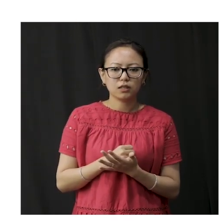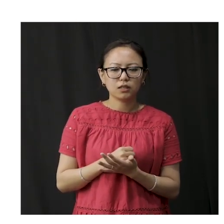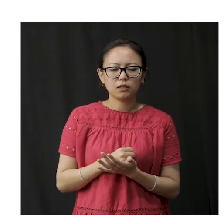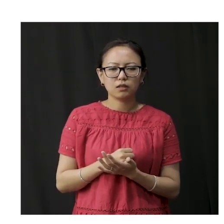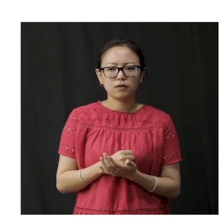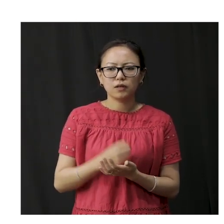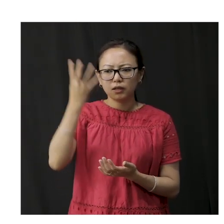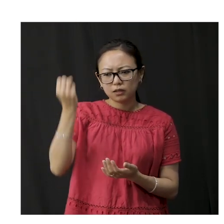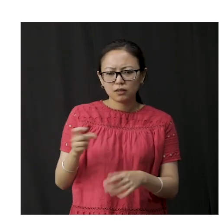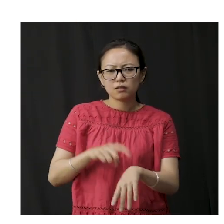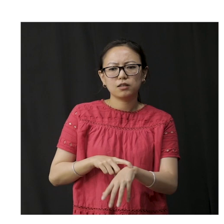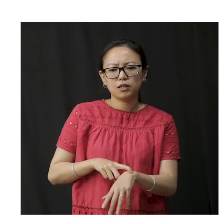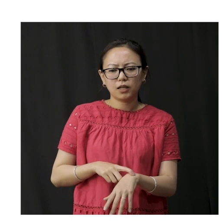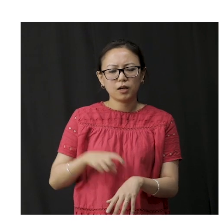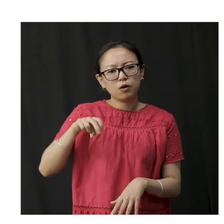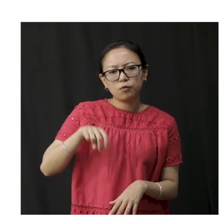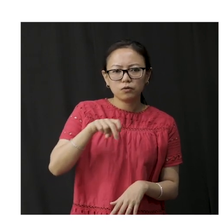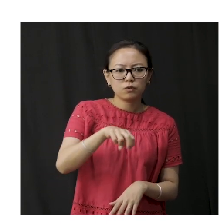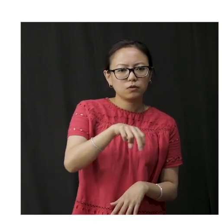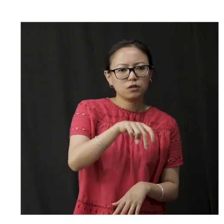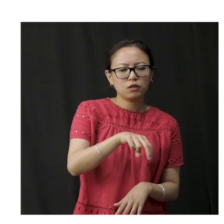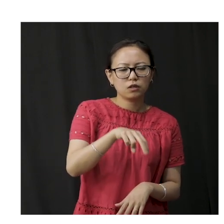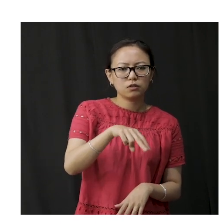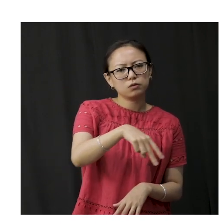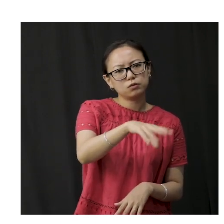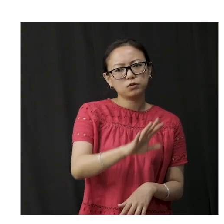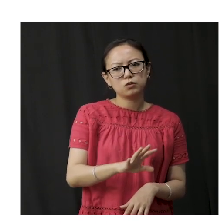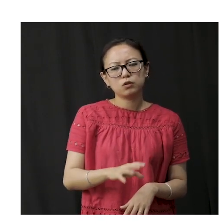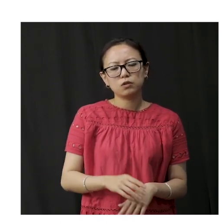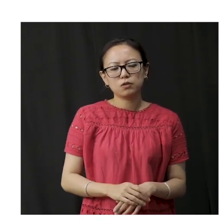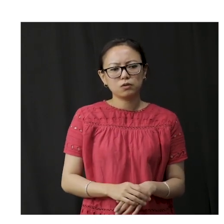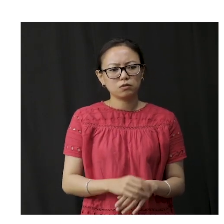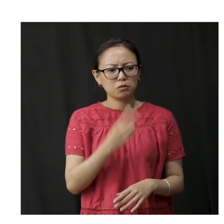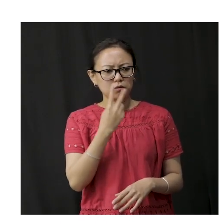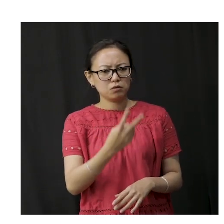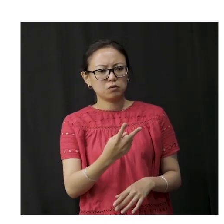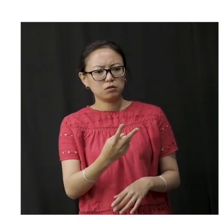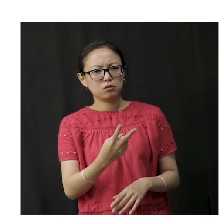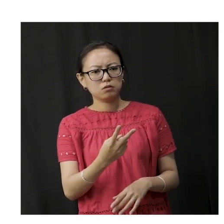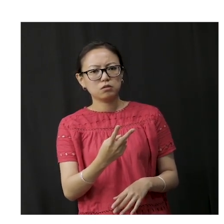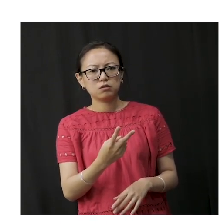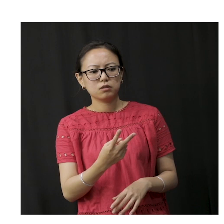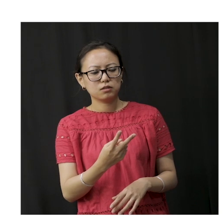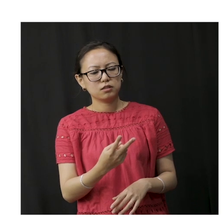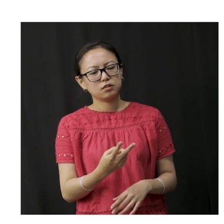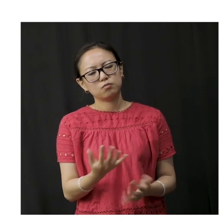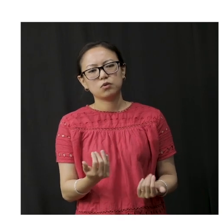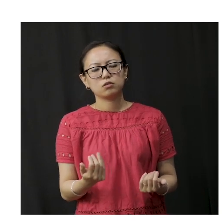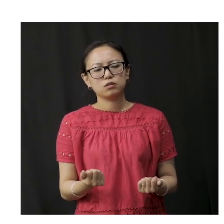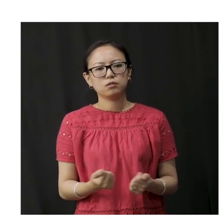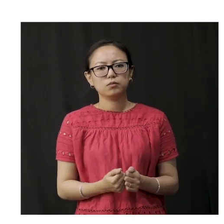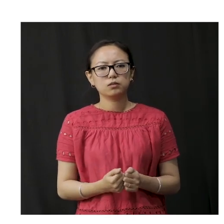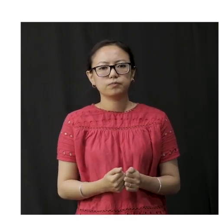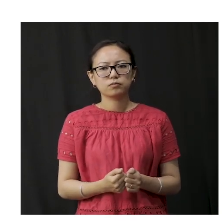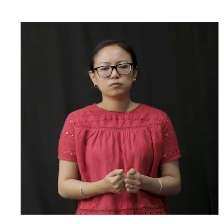walk. And also we need the sun. Why? Because if it is winter and it is